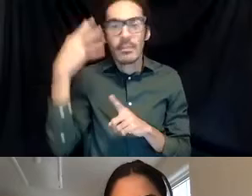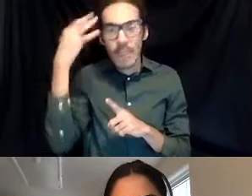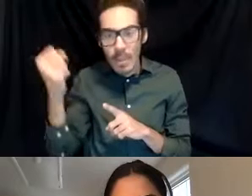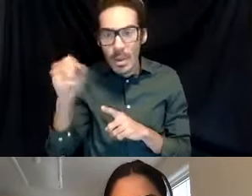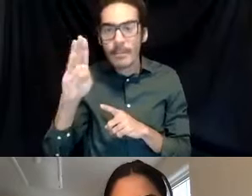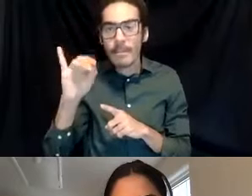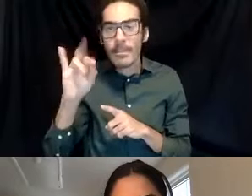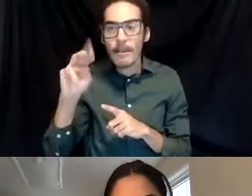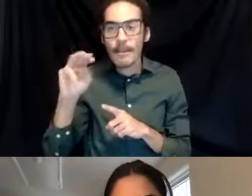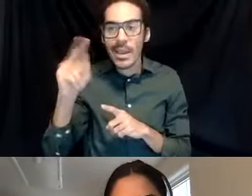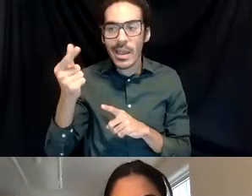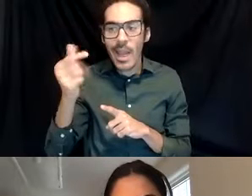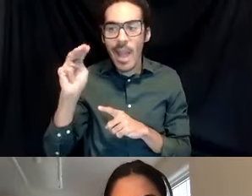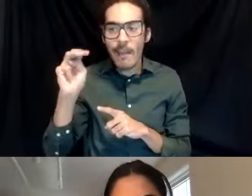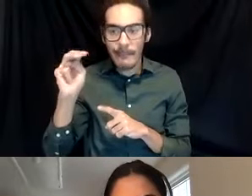know, I